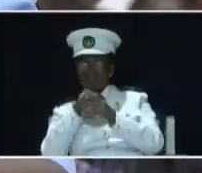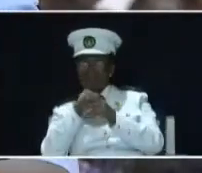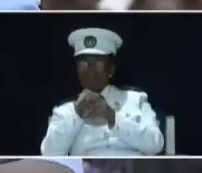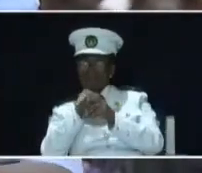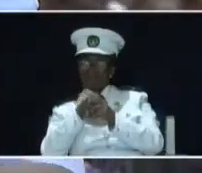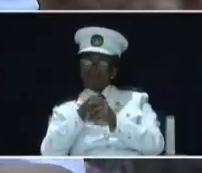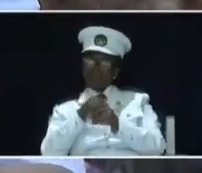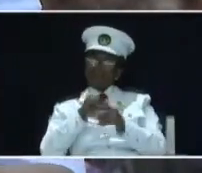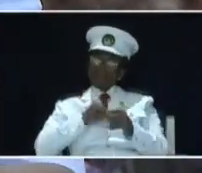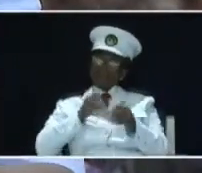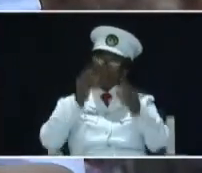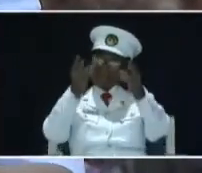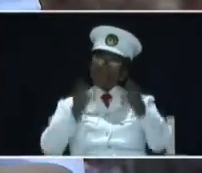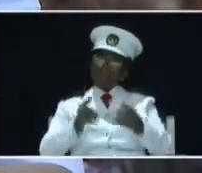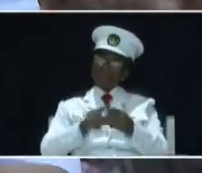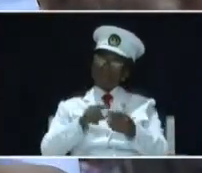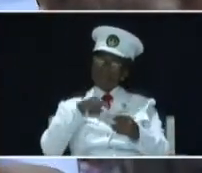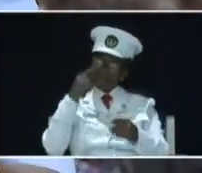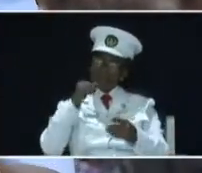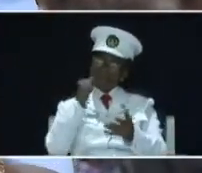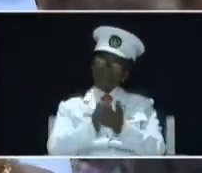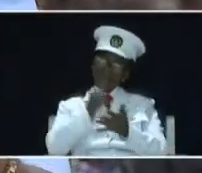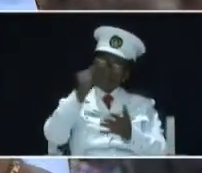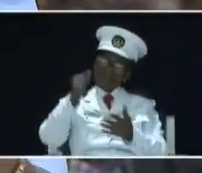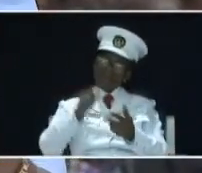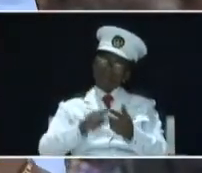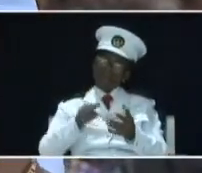Now I want to say amen to this before I tell you.